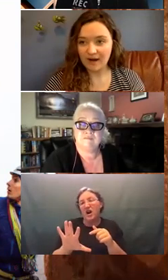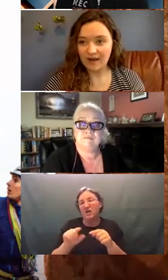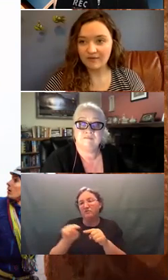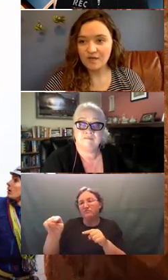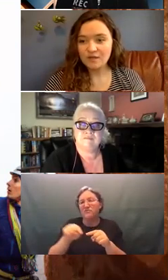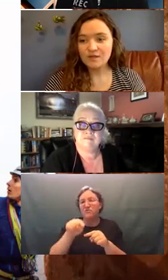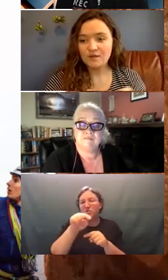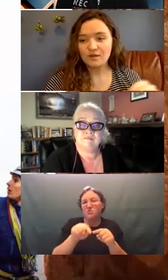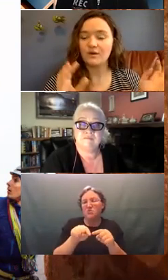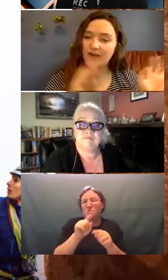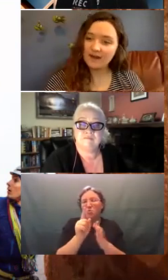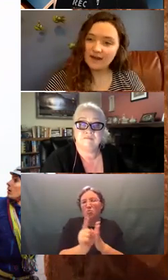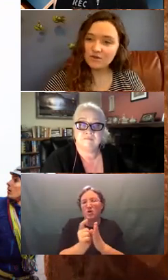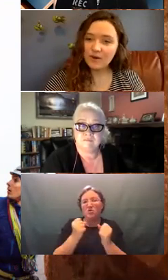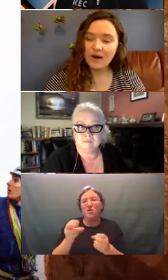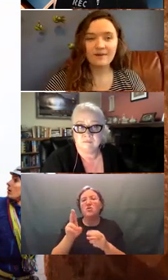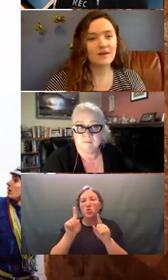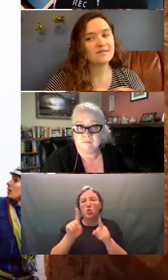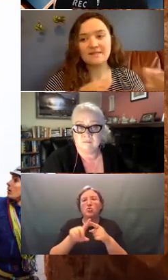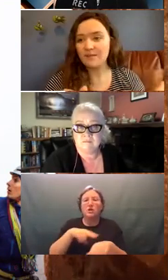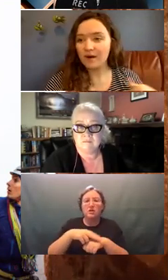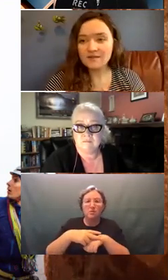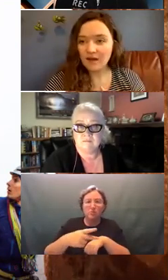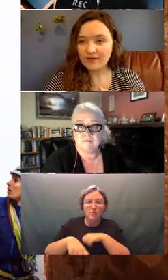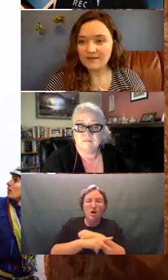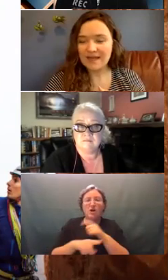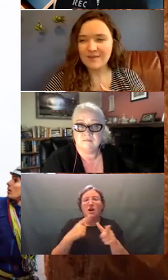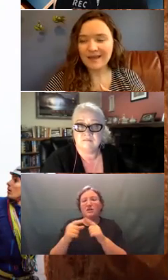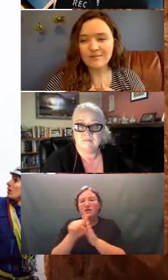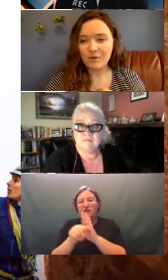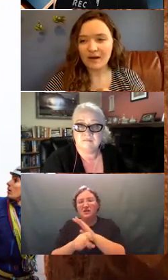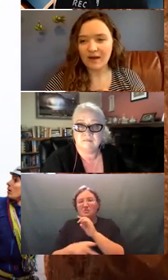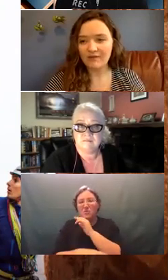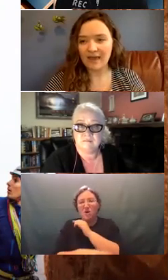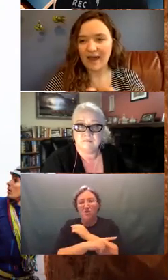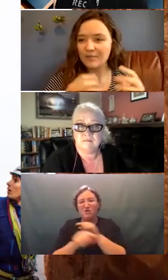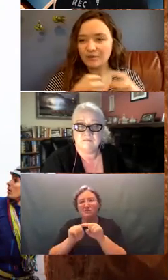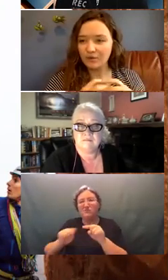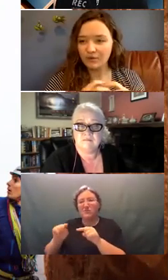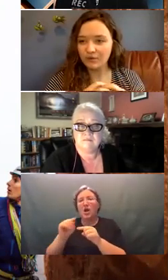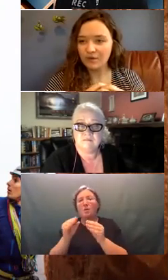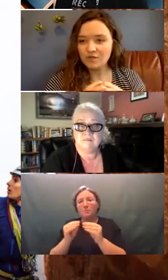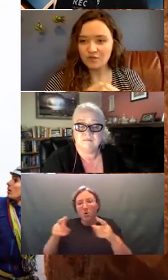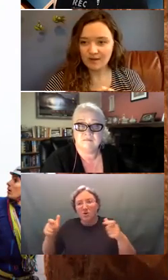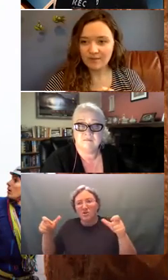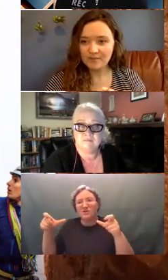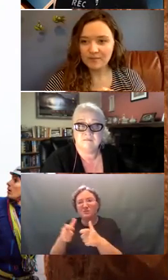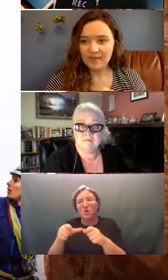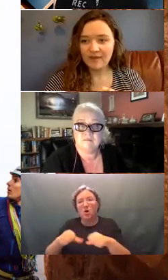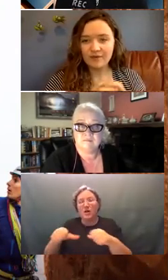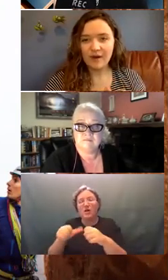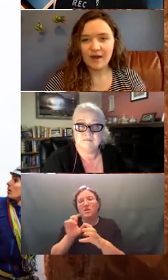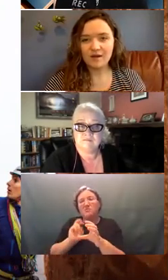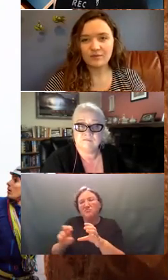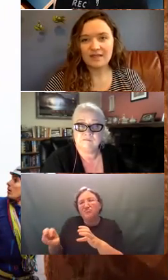hour's drive. So you could go to that national park, then visit state parks all around it and make it more of a hyper local trip.